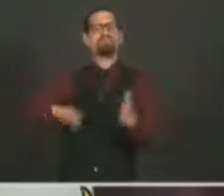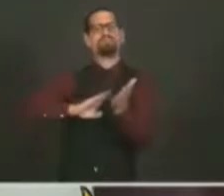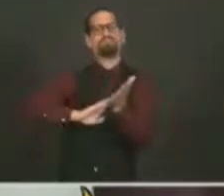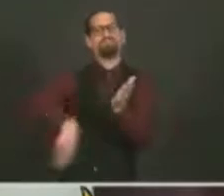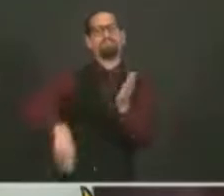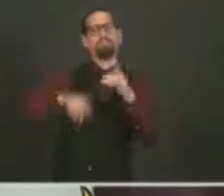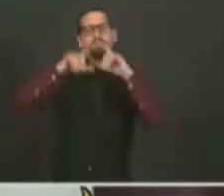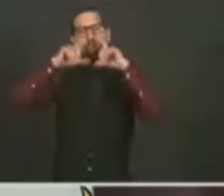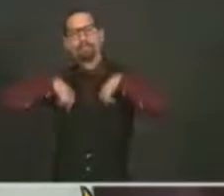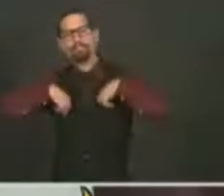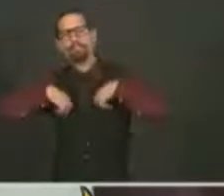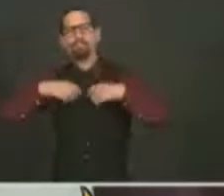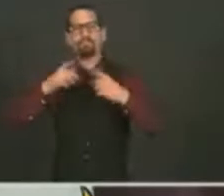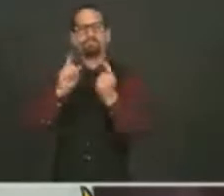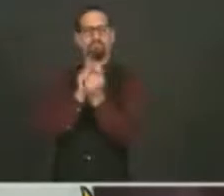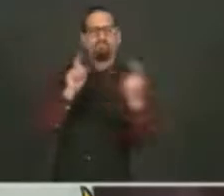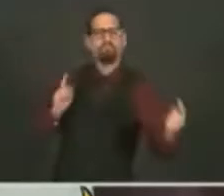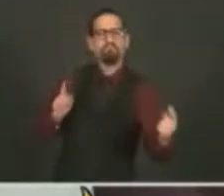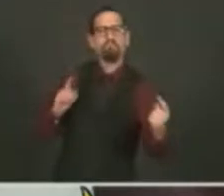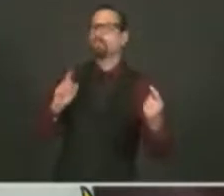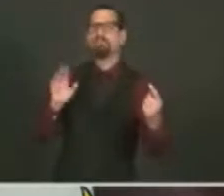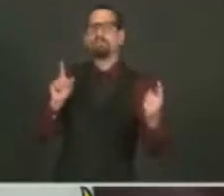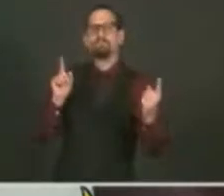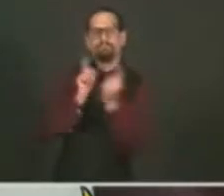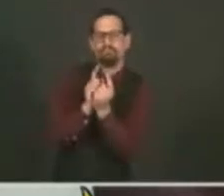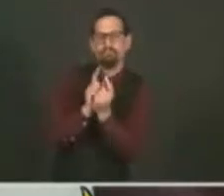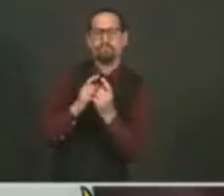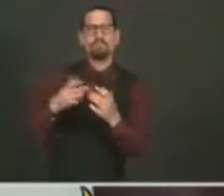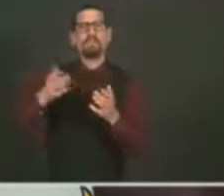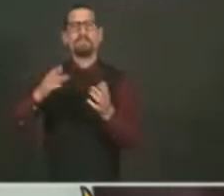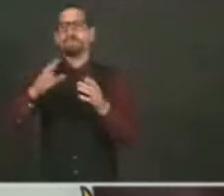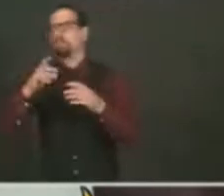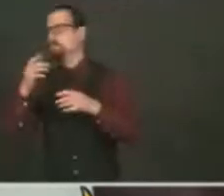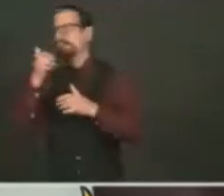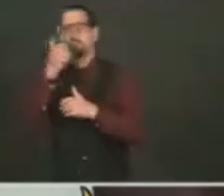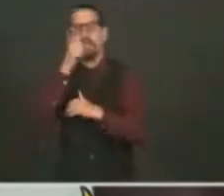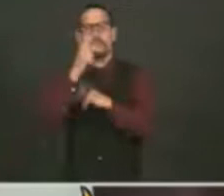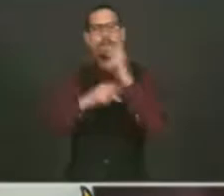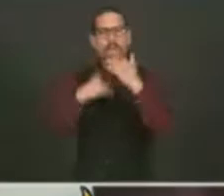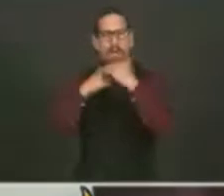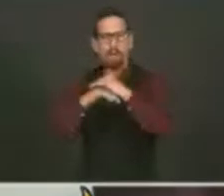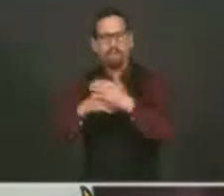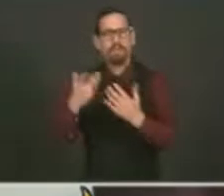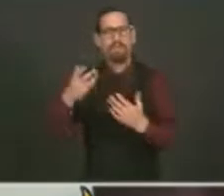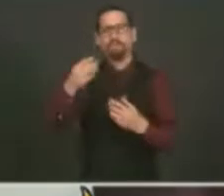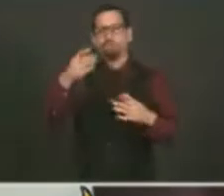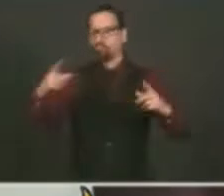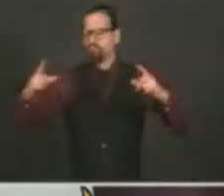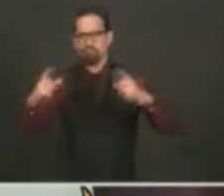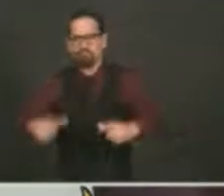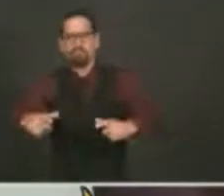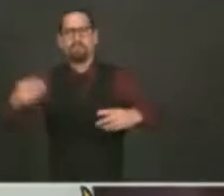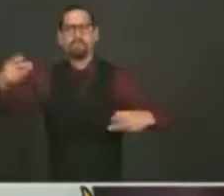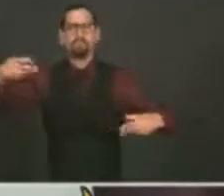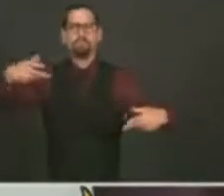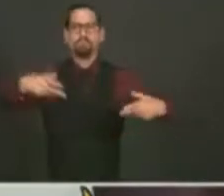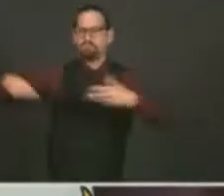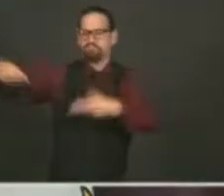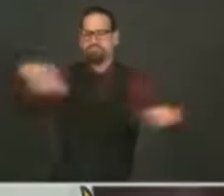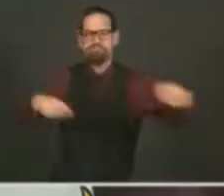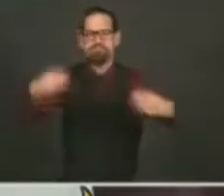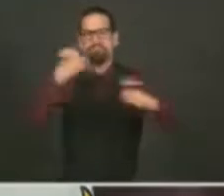only 10 people, but nobody's wearing their mask. You're sharing food. You're not social distancing. You're not keeping the windows open. You're not